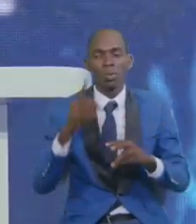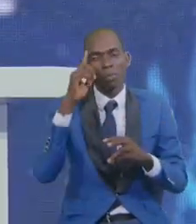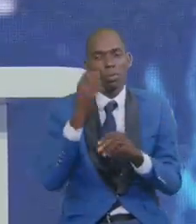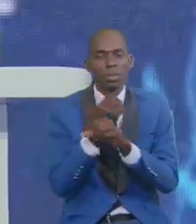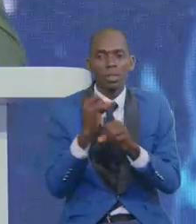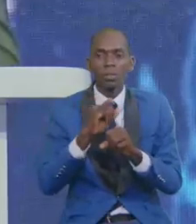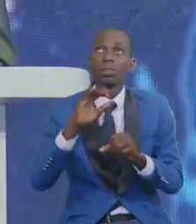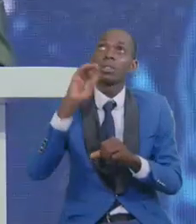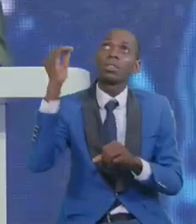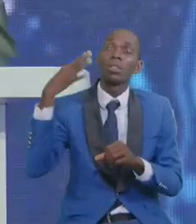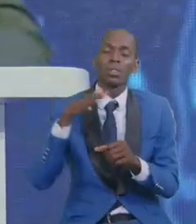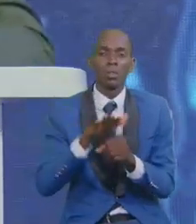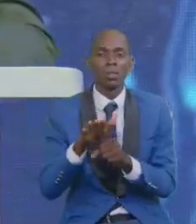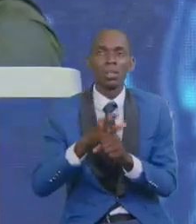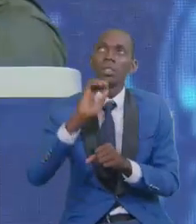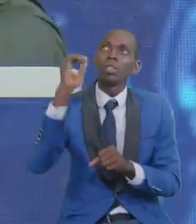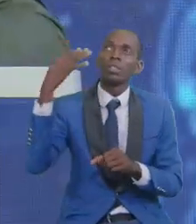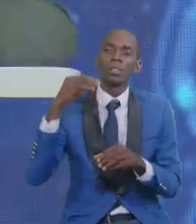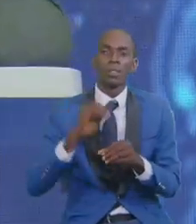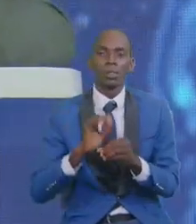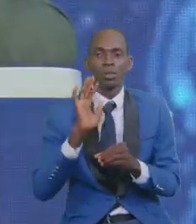grace, sufficient grace in your life.